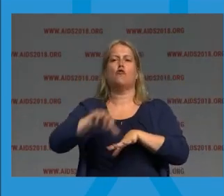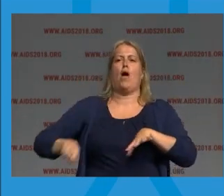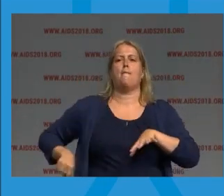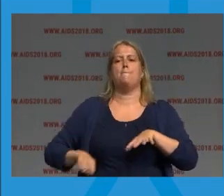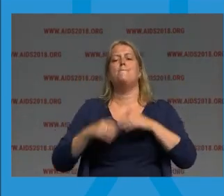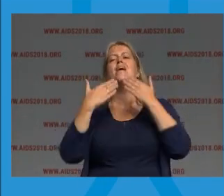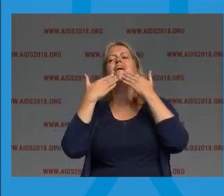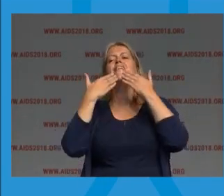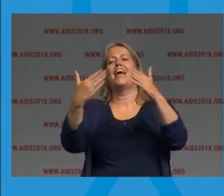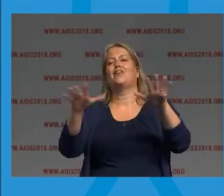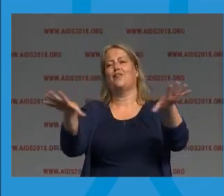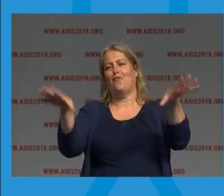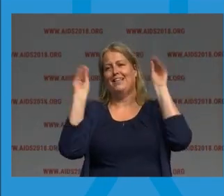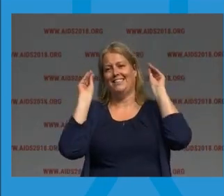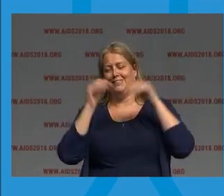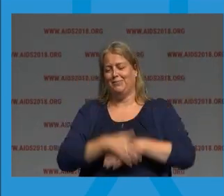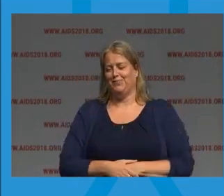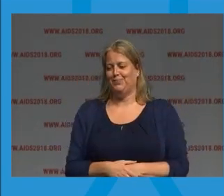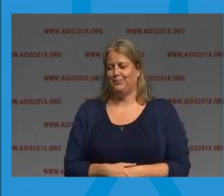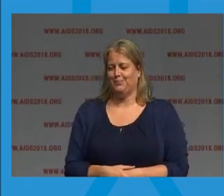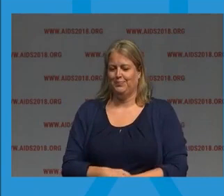me.